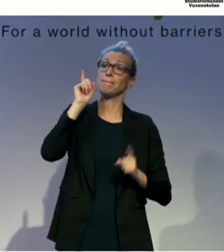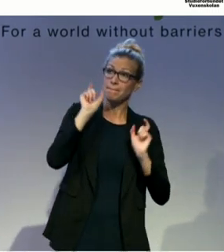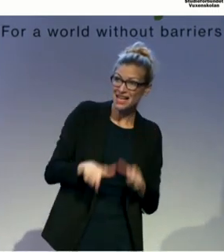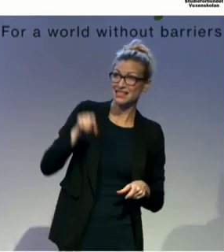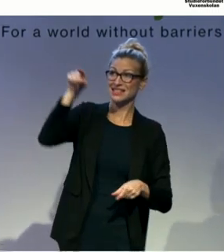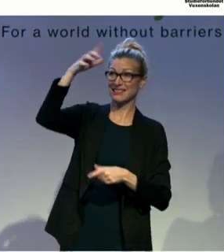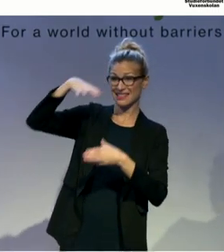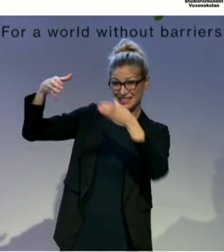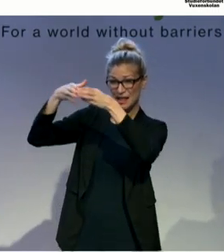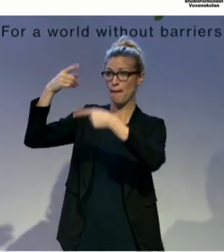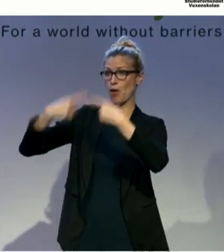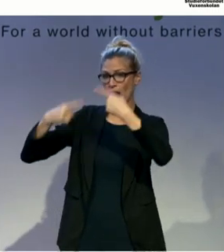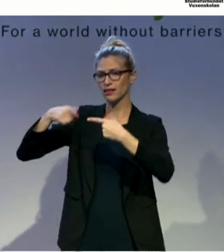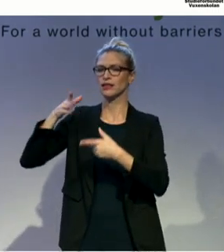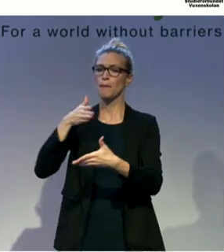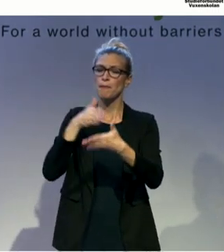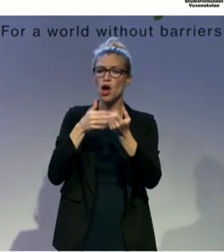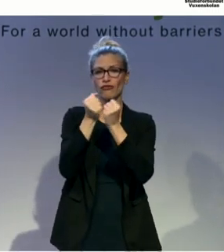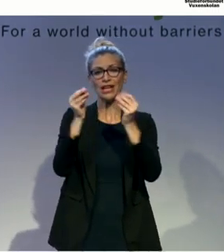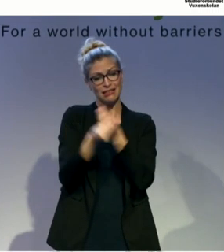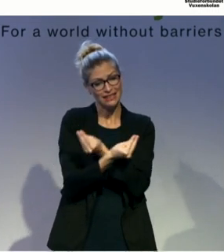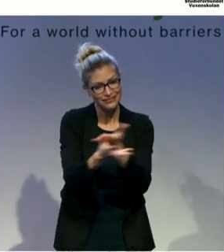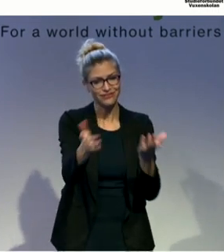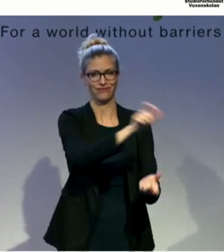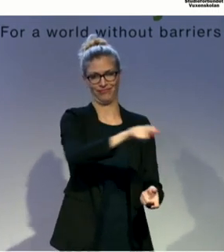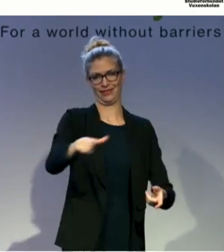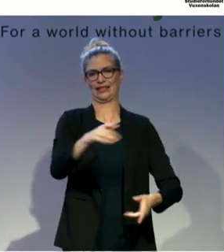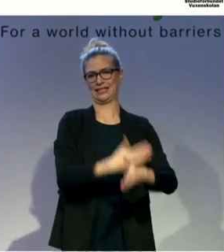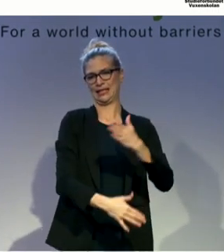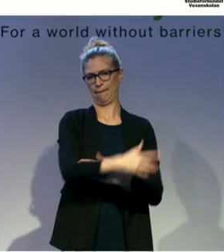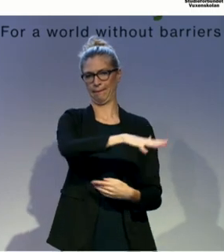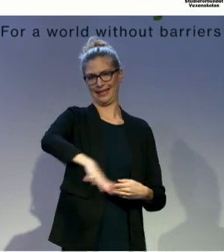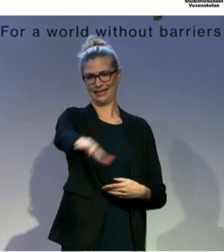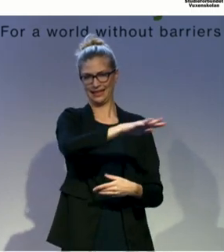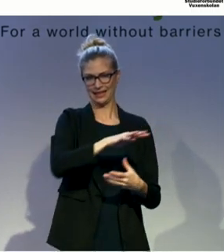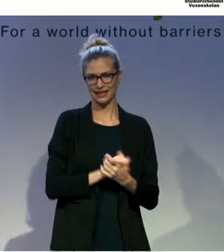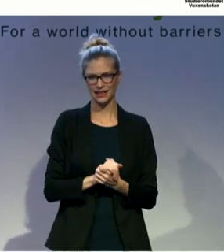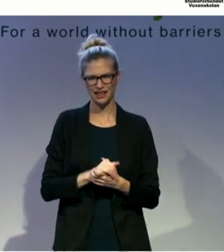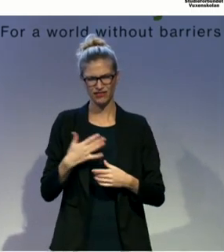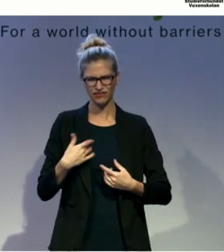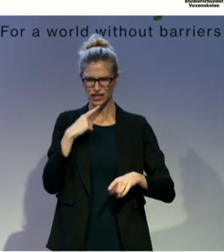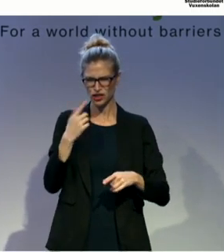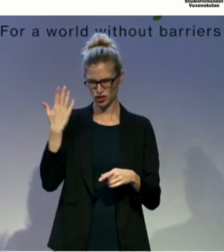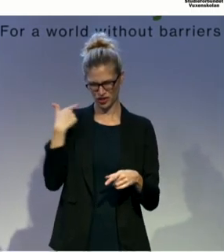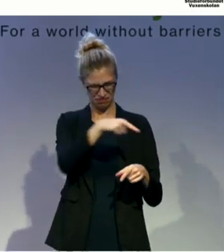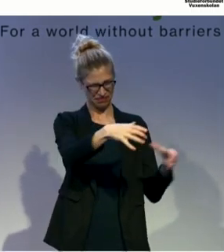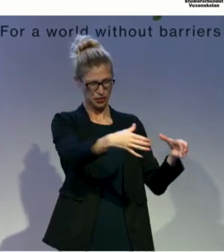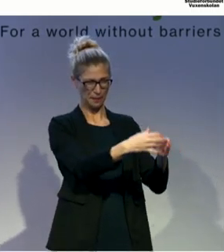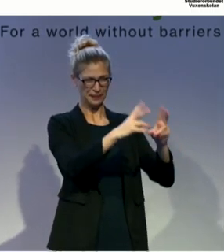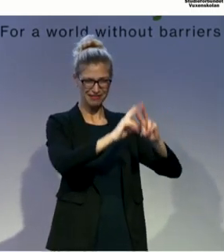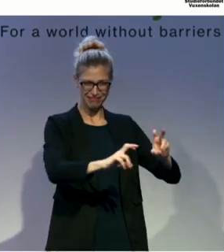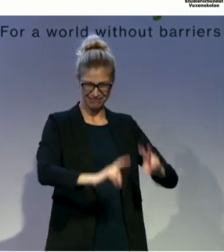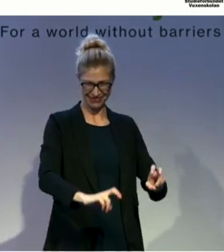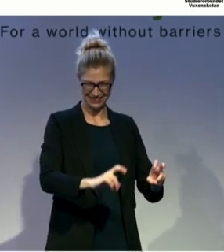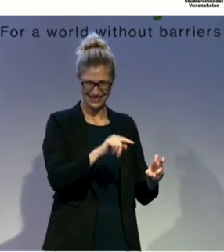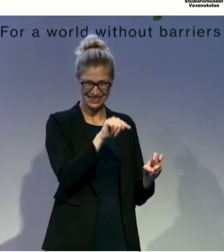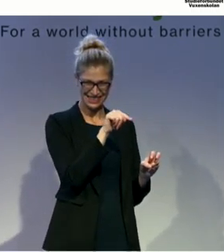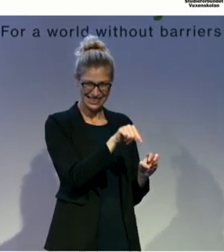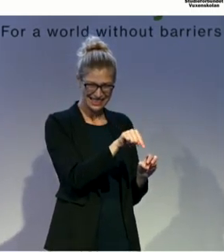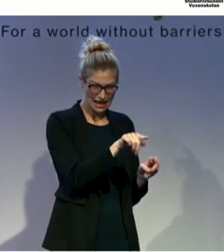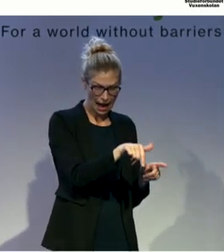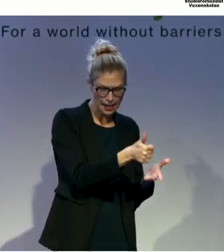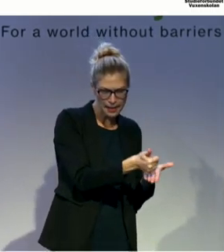study circle? We decided that the study circle could be the answer to this and brought in an